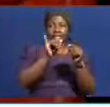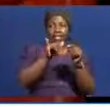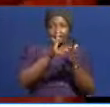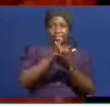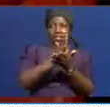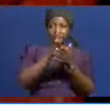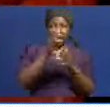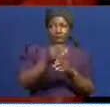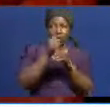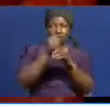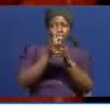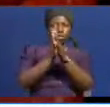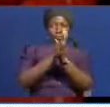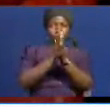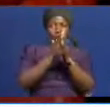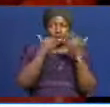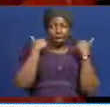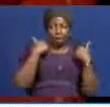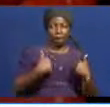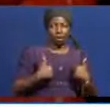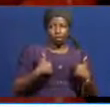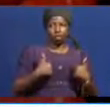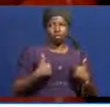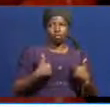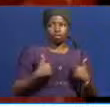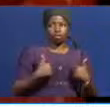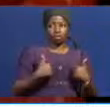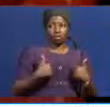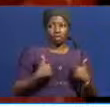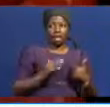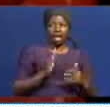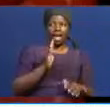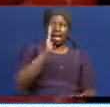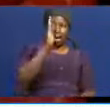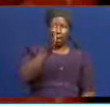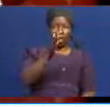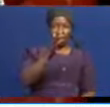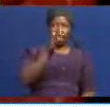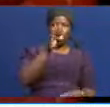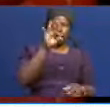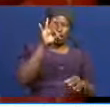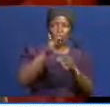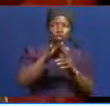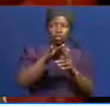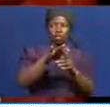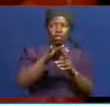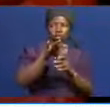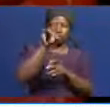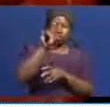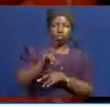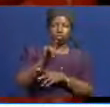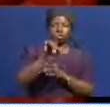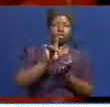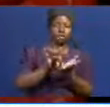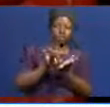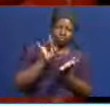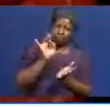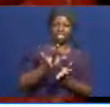shareholding narrative, I hold my ground, and I will definitely vote that he should be impeached.